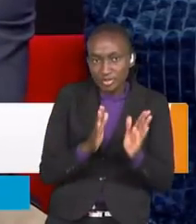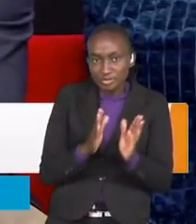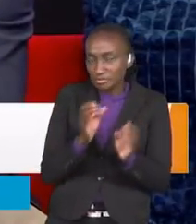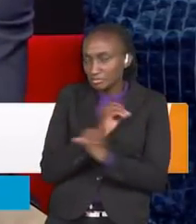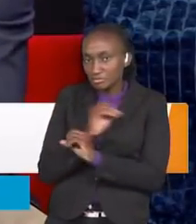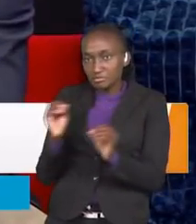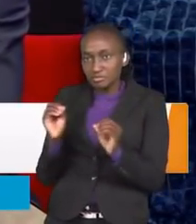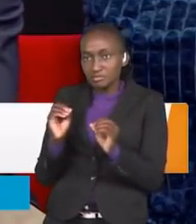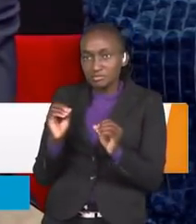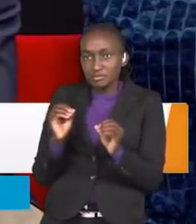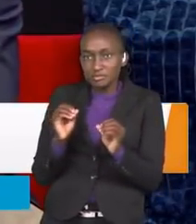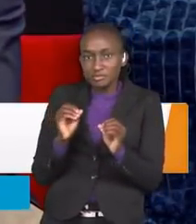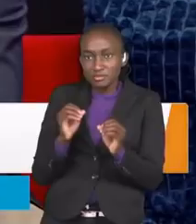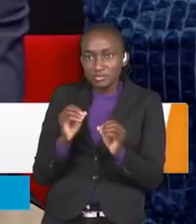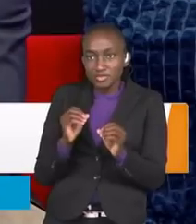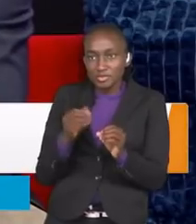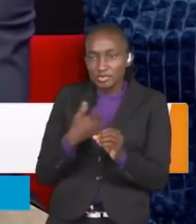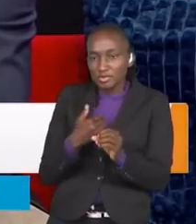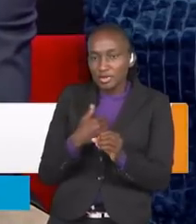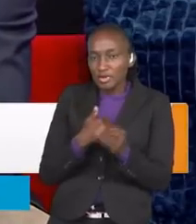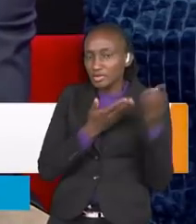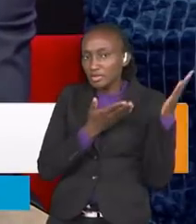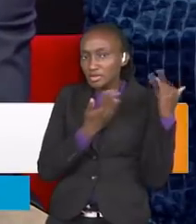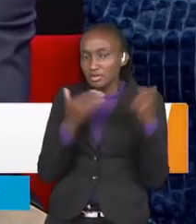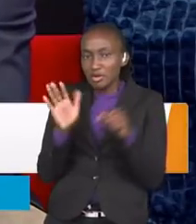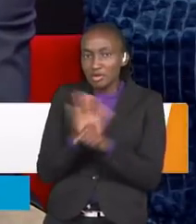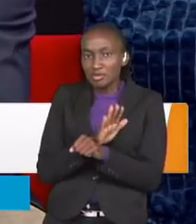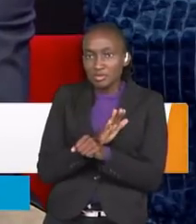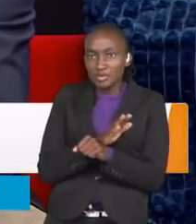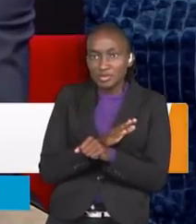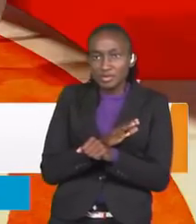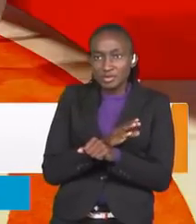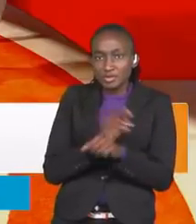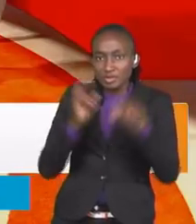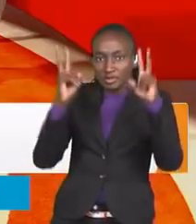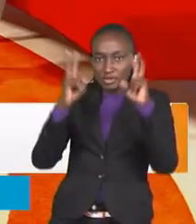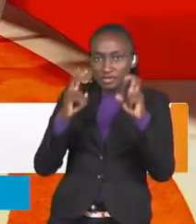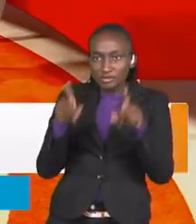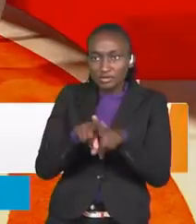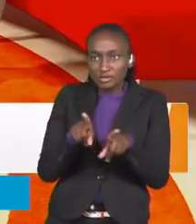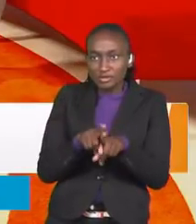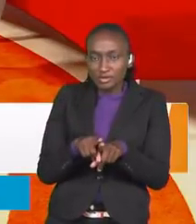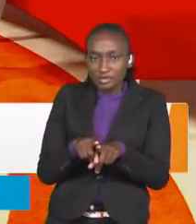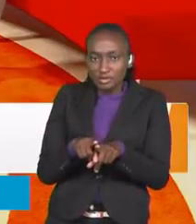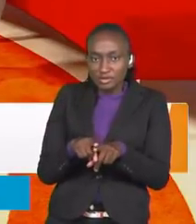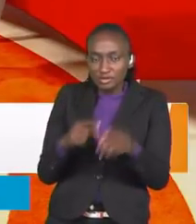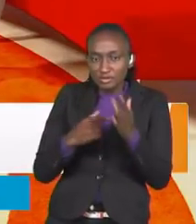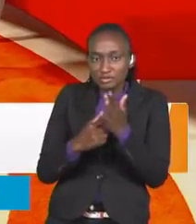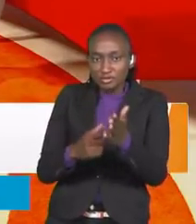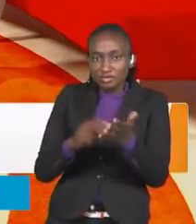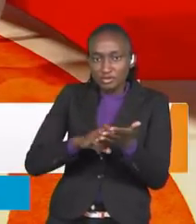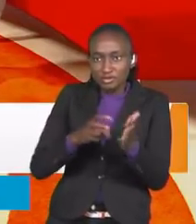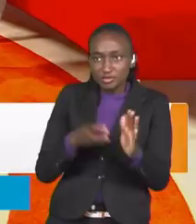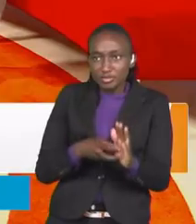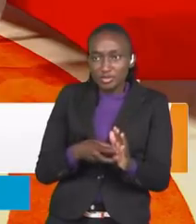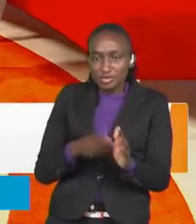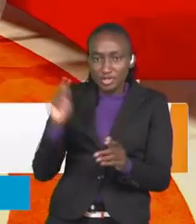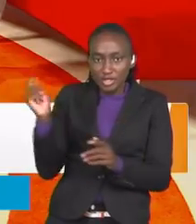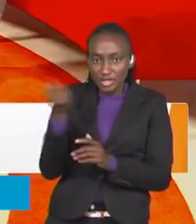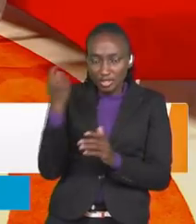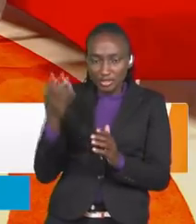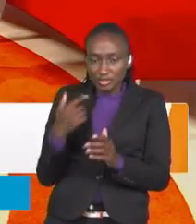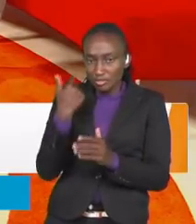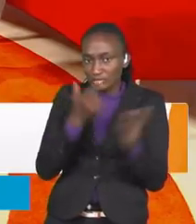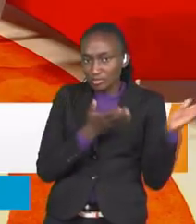there need to be like hopeful? Because now when a theme like leaving no one behind comes in play, it means a Kenyan somewhere will